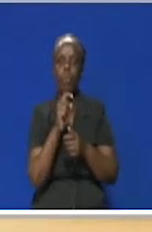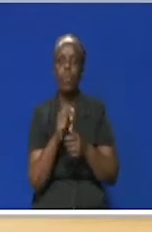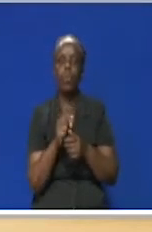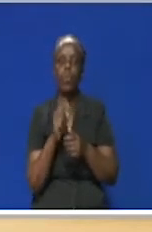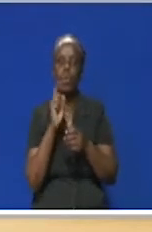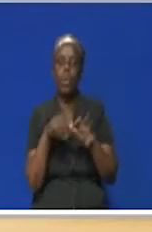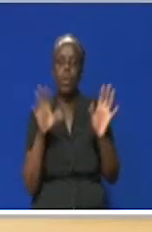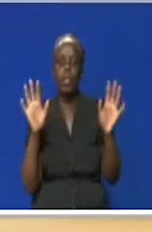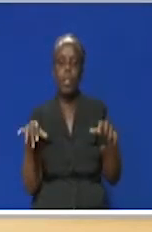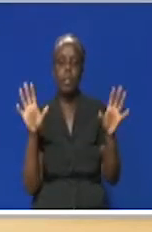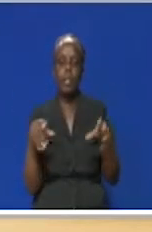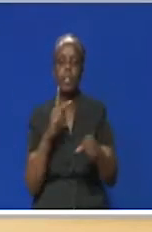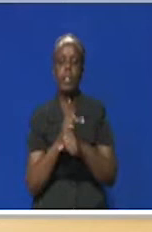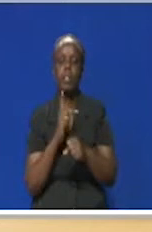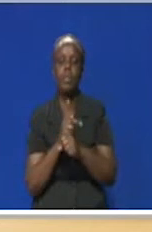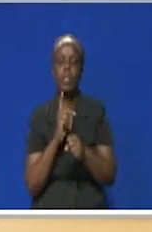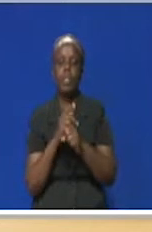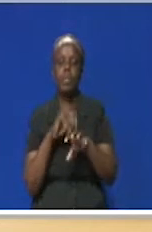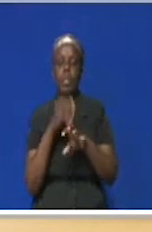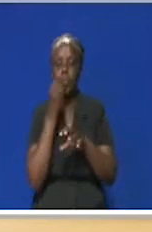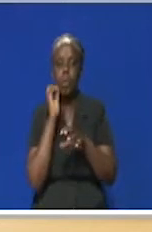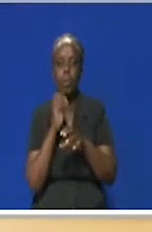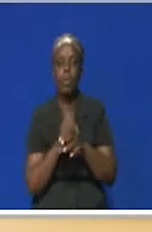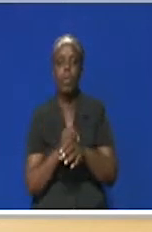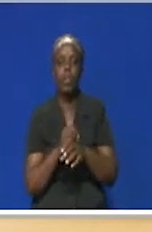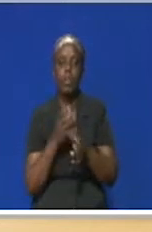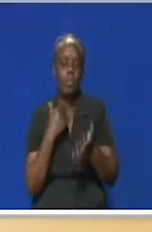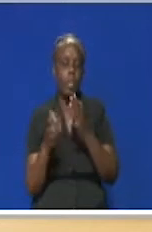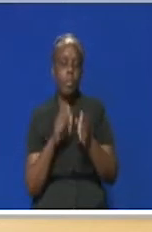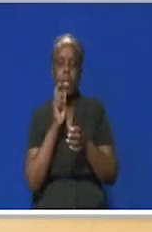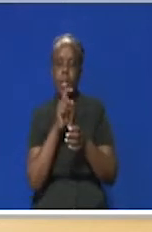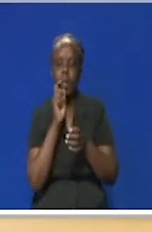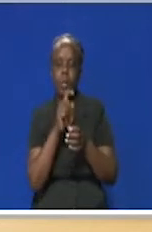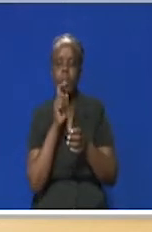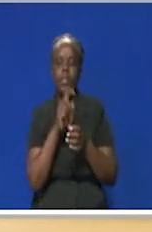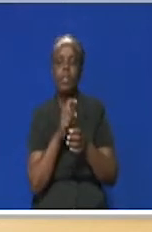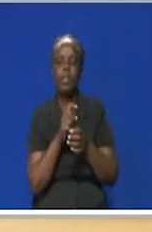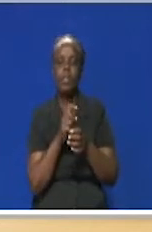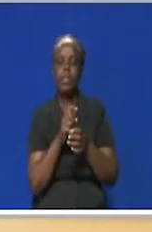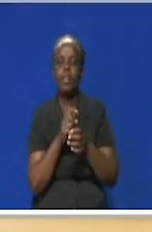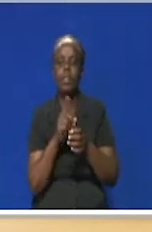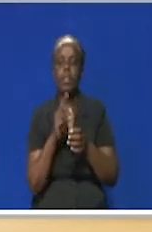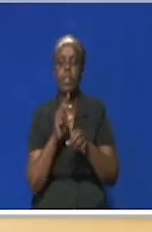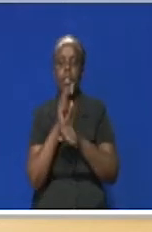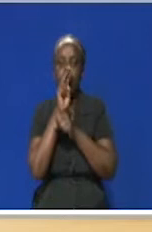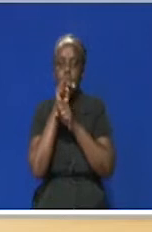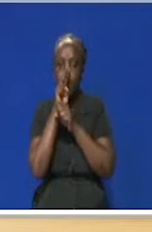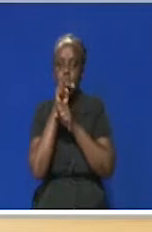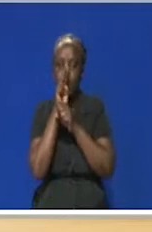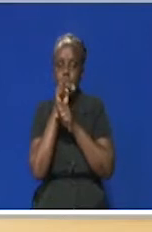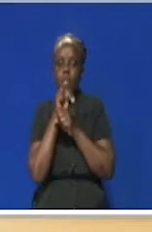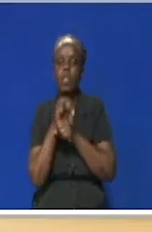the birds that we keep at home. They could be hens, they could be ducks, they could